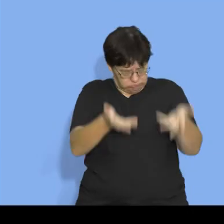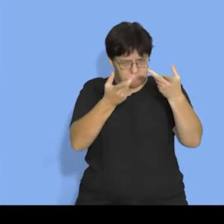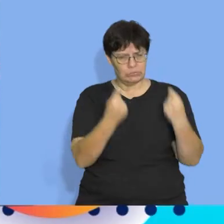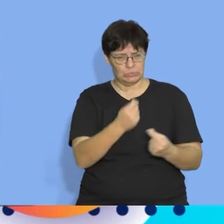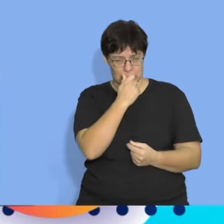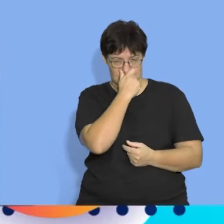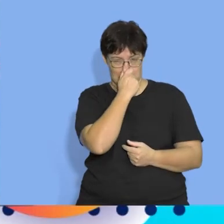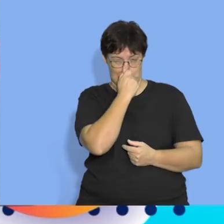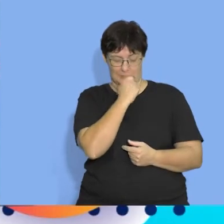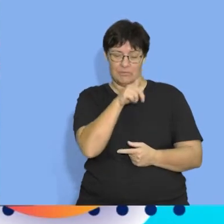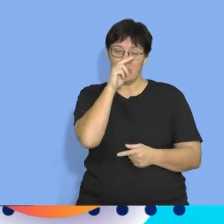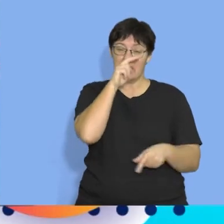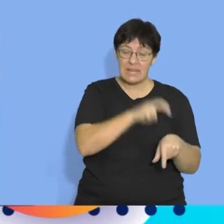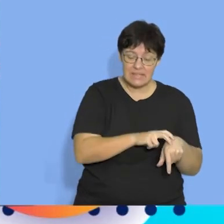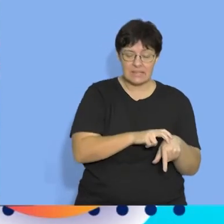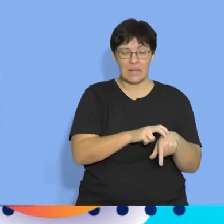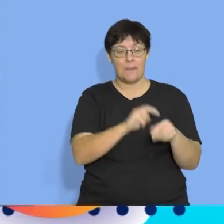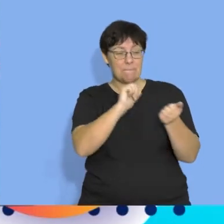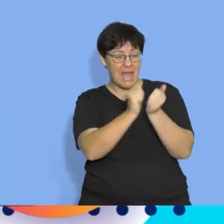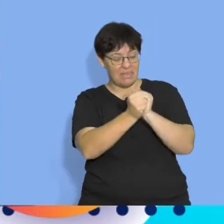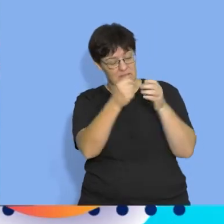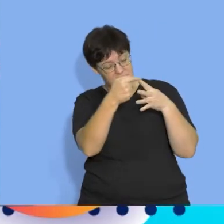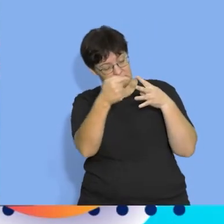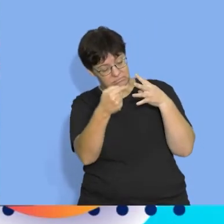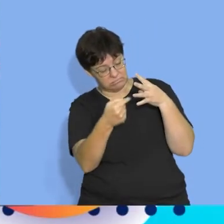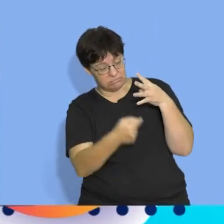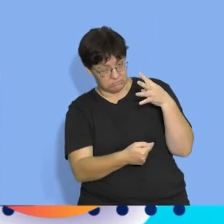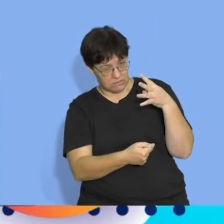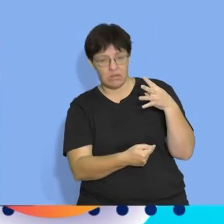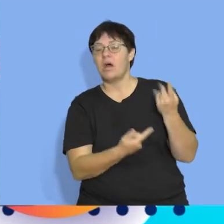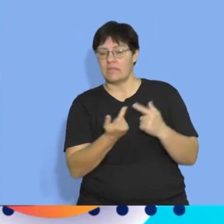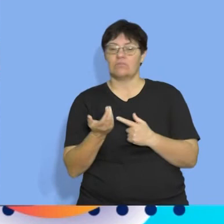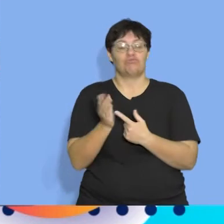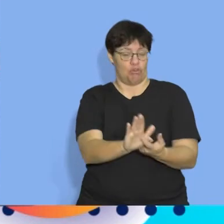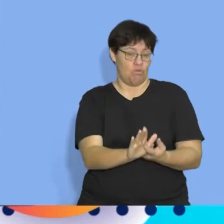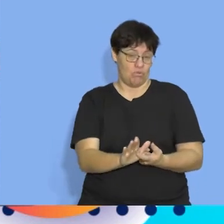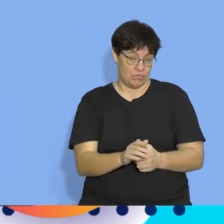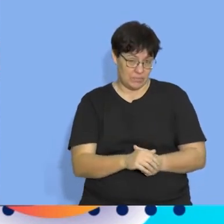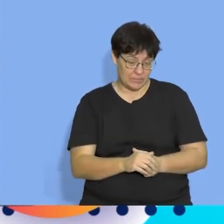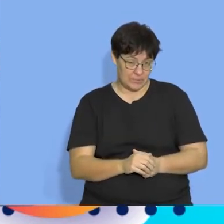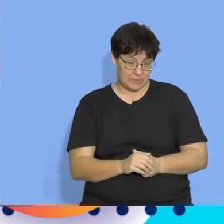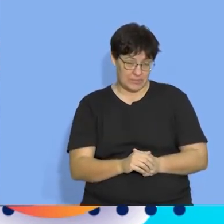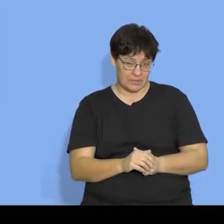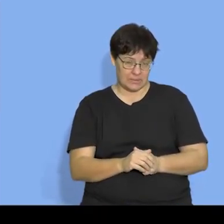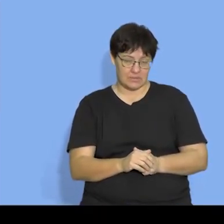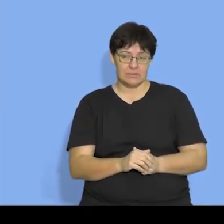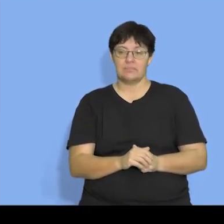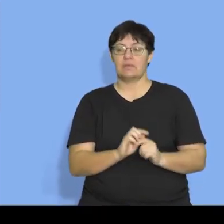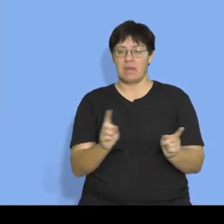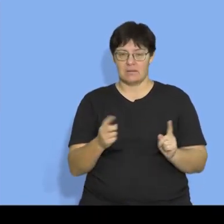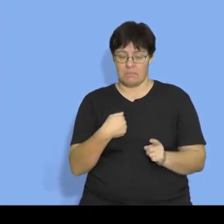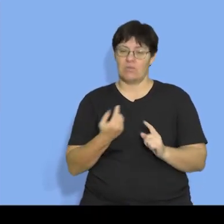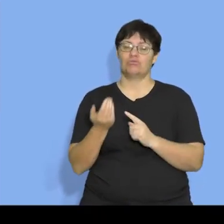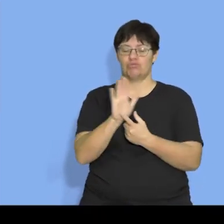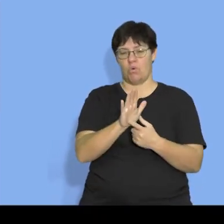okay? If you need to show all the math steps, show all the maths, okay? So I'm going to actually show all the